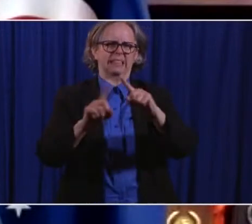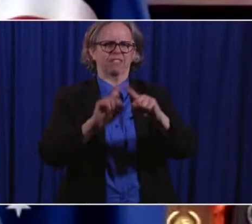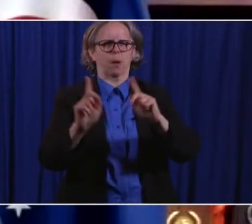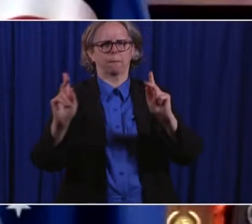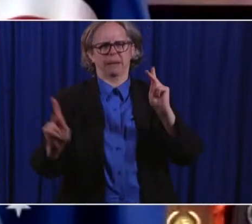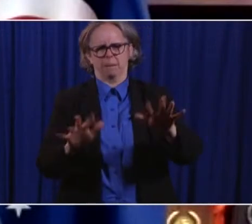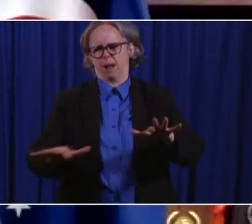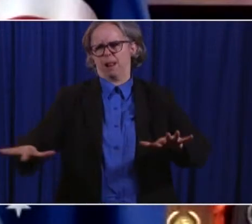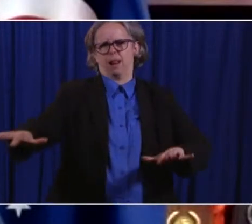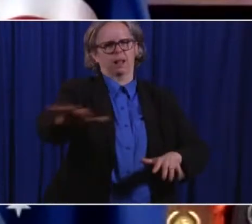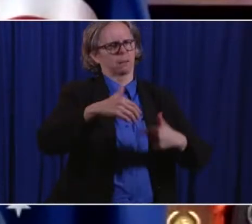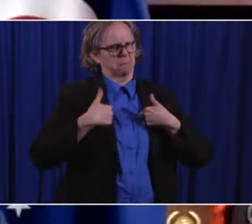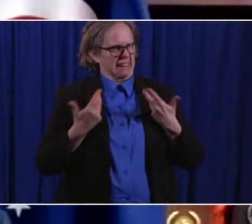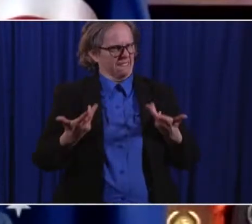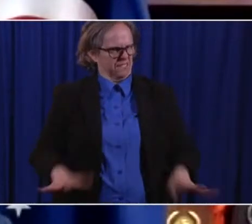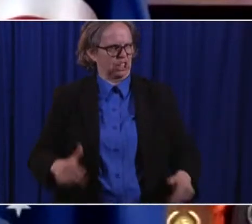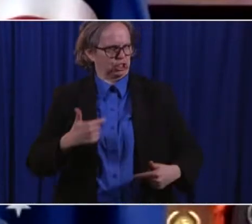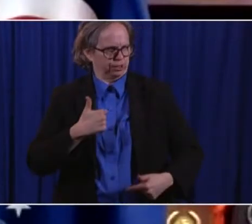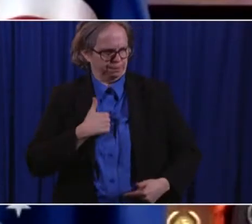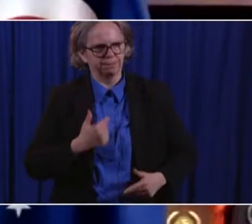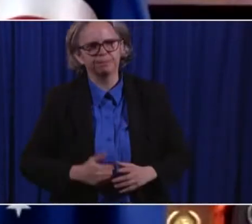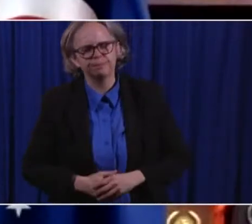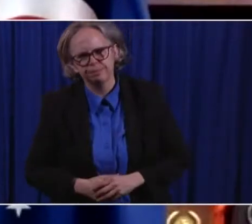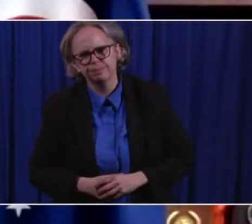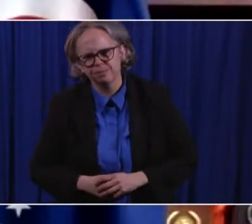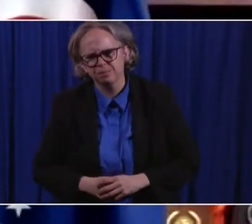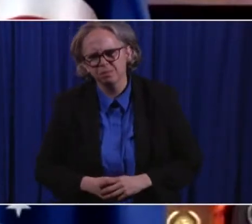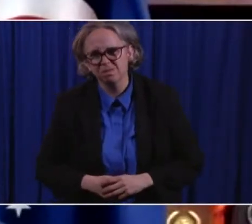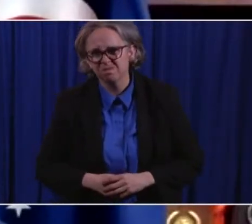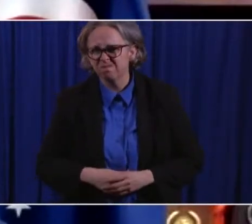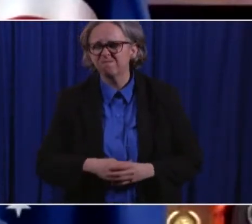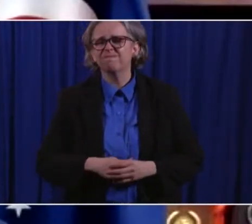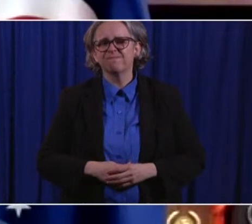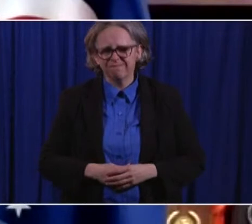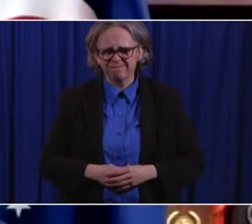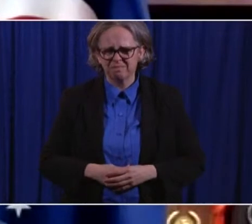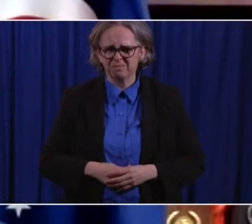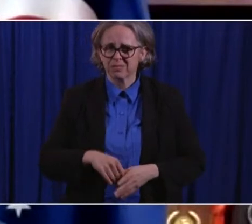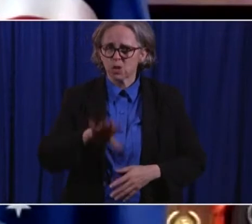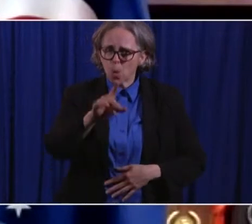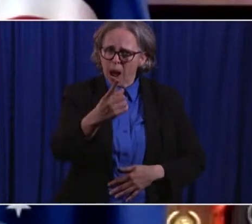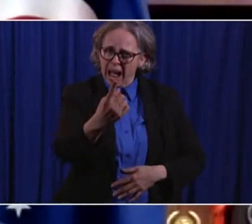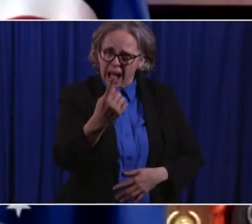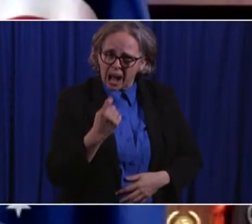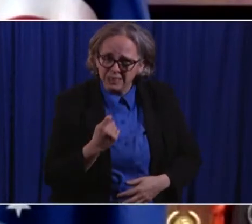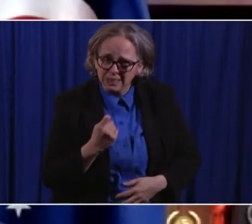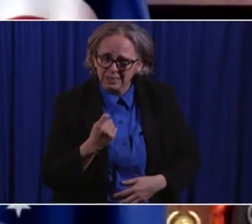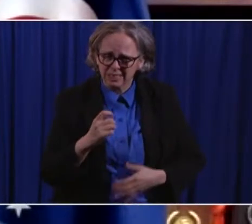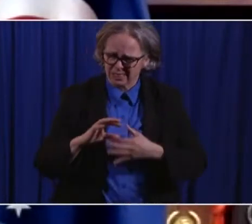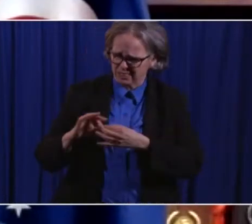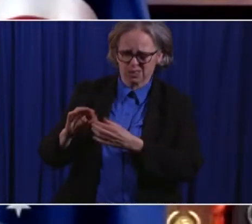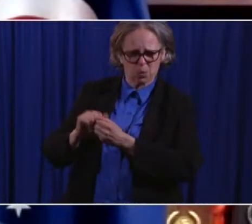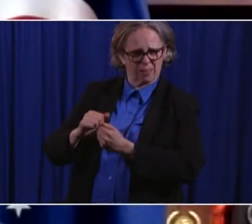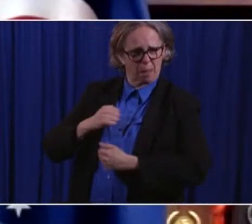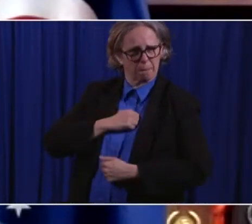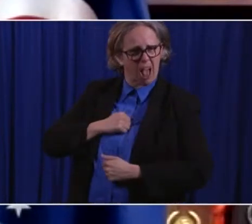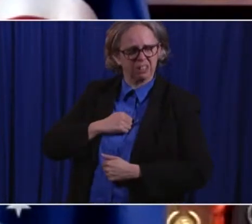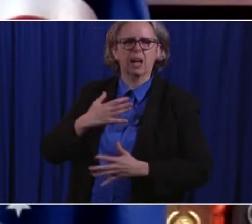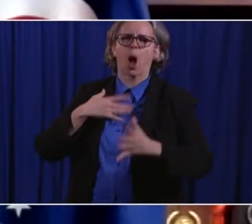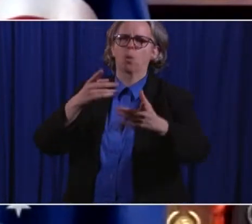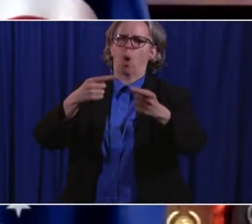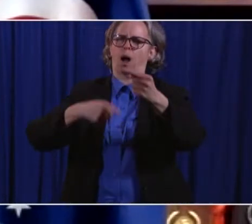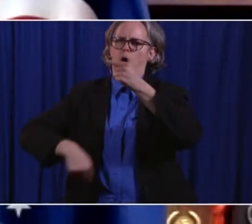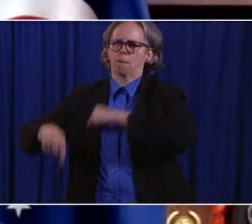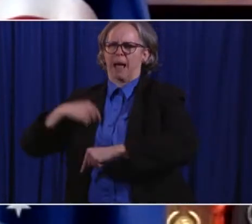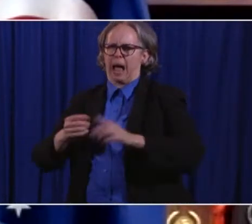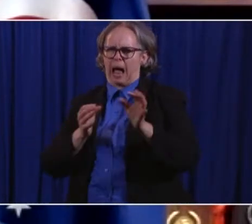a review here since you asked the question. The purpose for my tweet was to